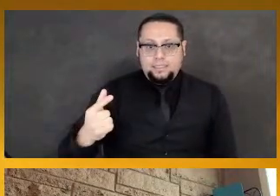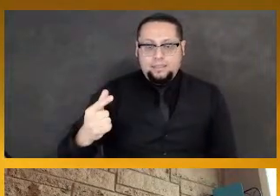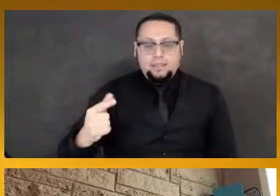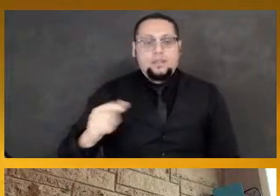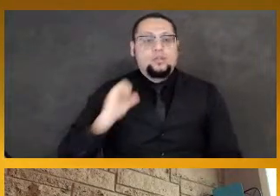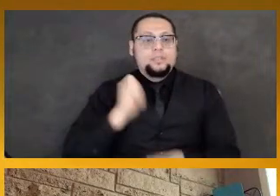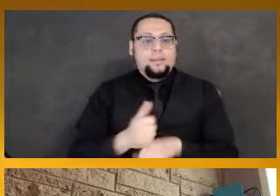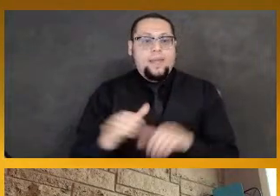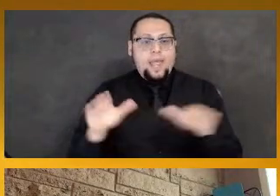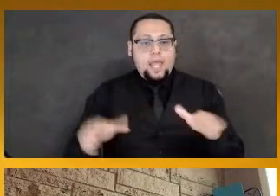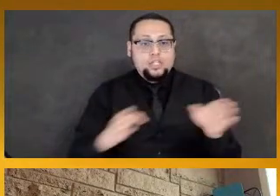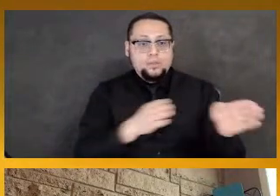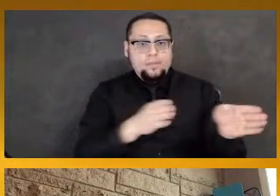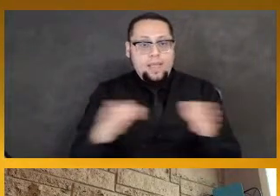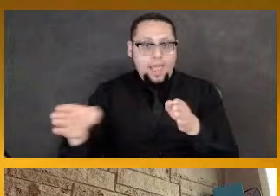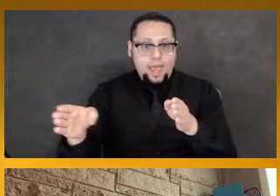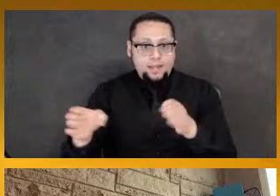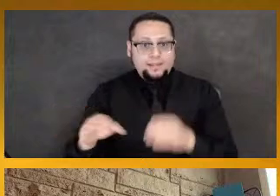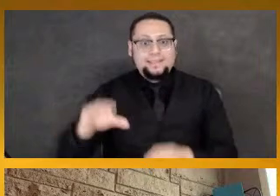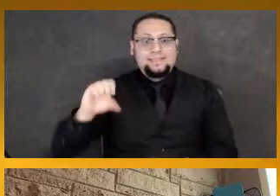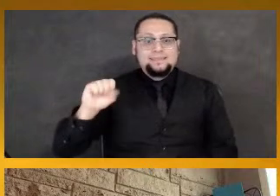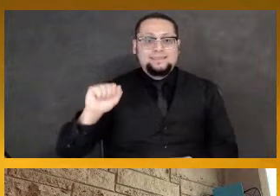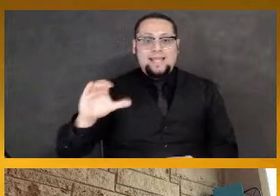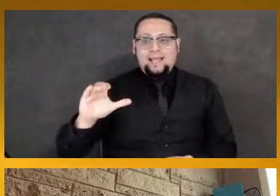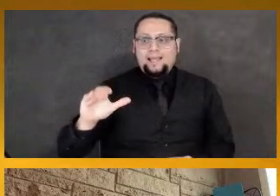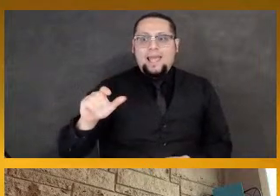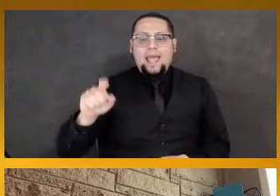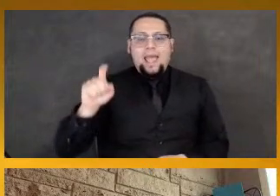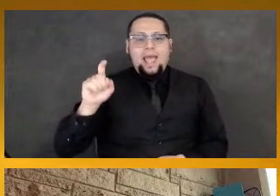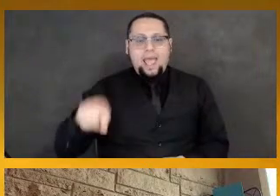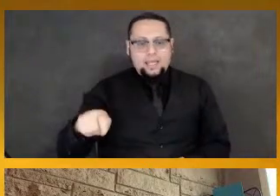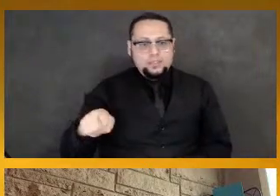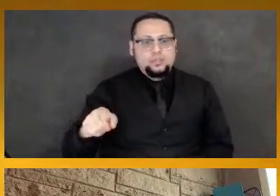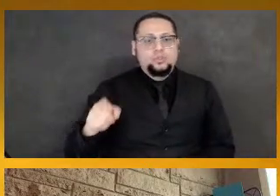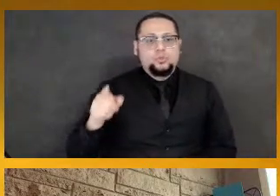decolonize, it has to be preceded with